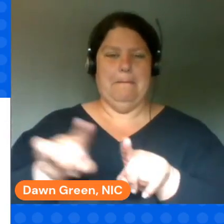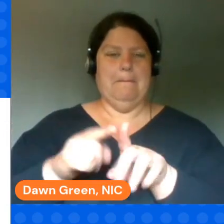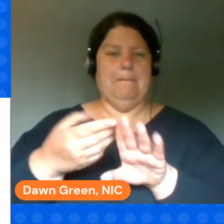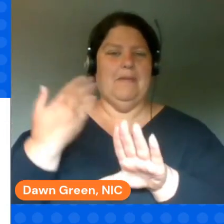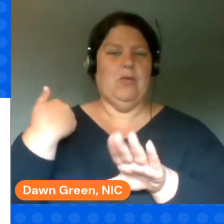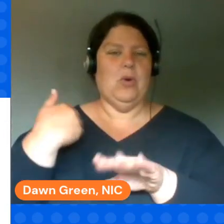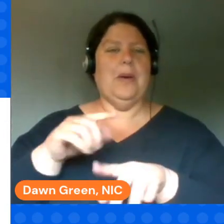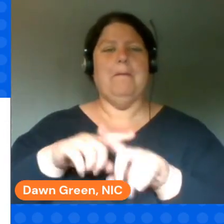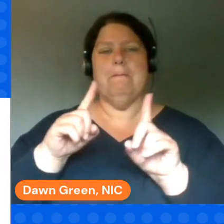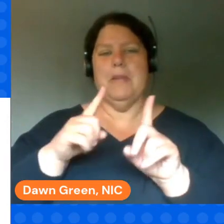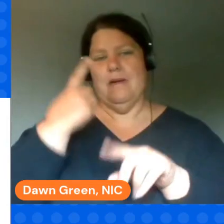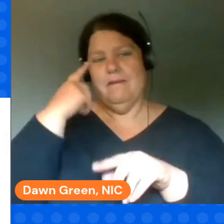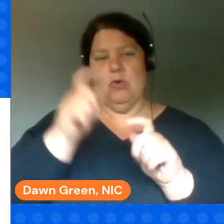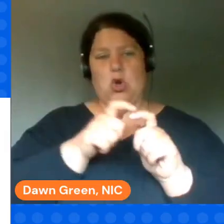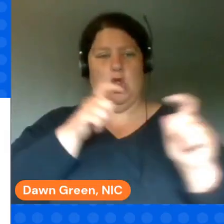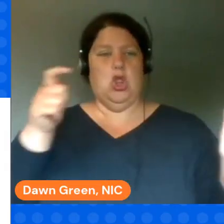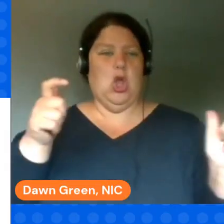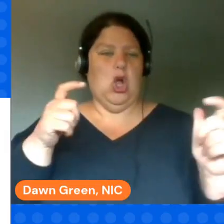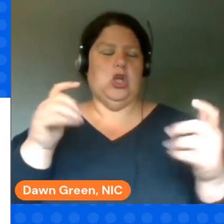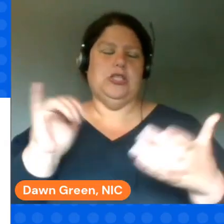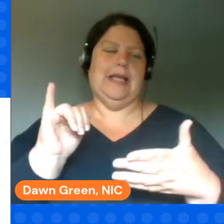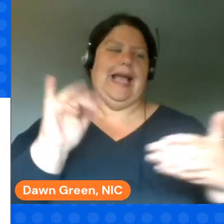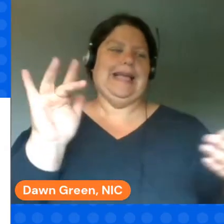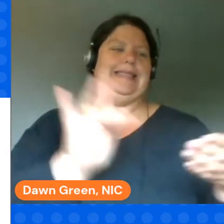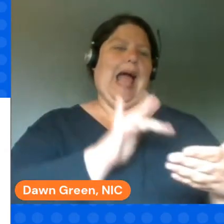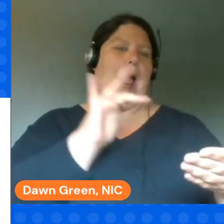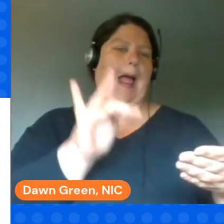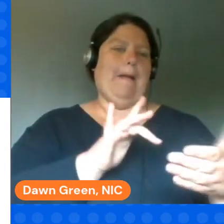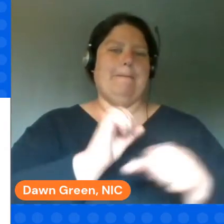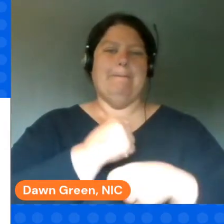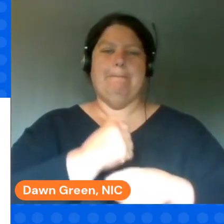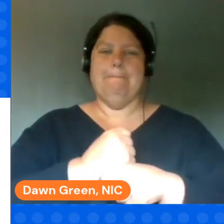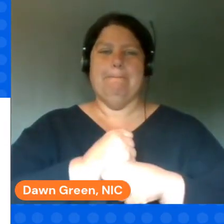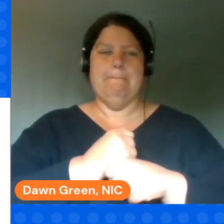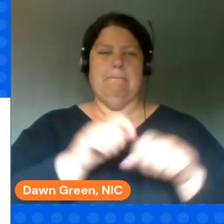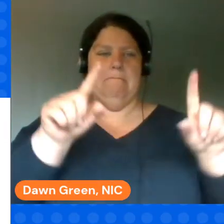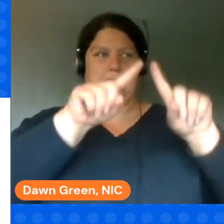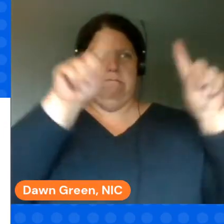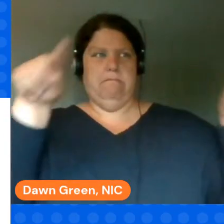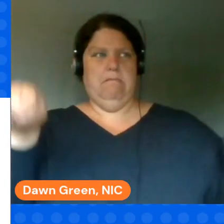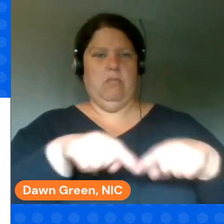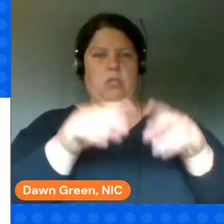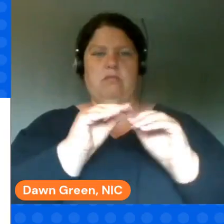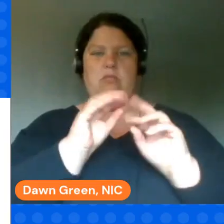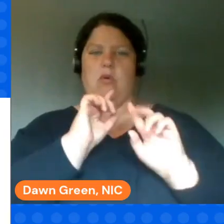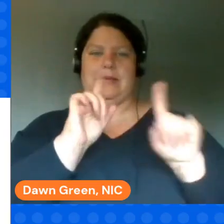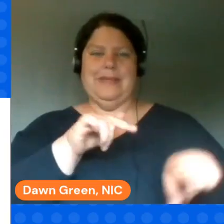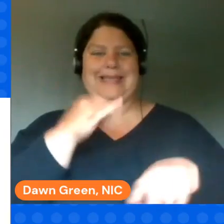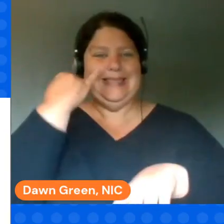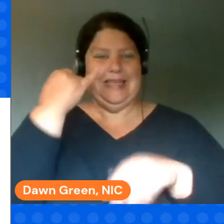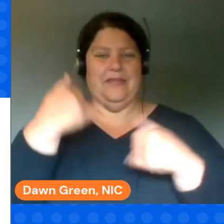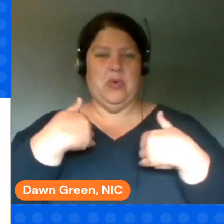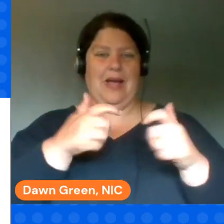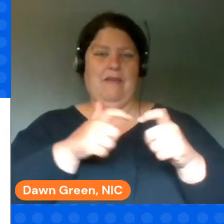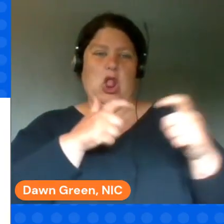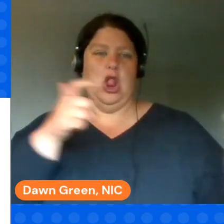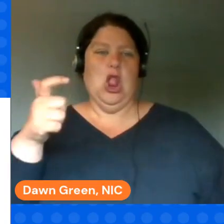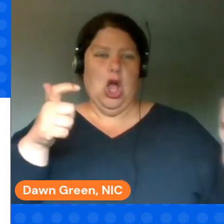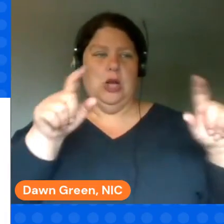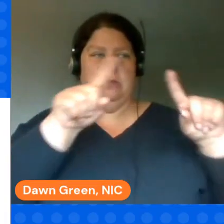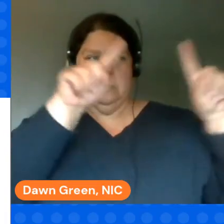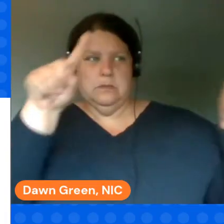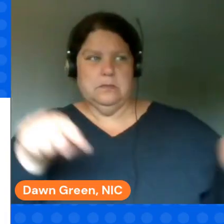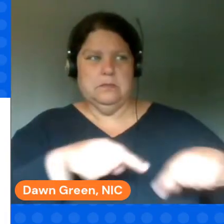done is for larger devices like tablets, we've made the whole layout more responsive. So if you have a larger device and you have more screen